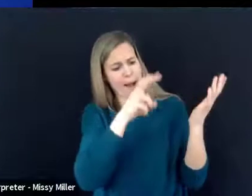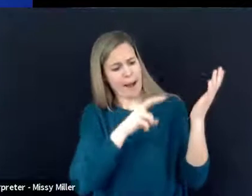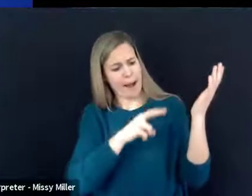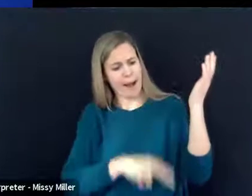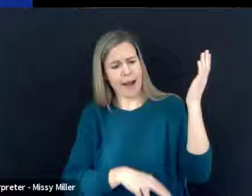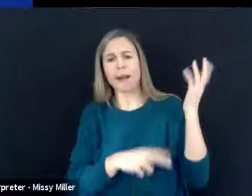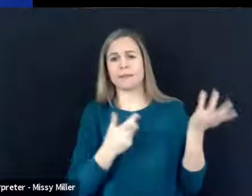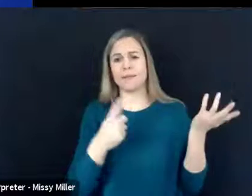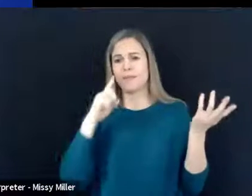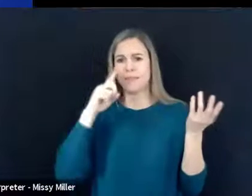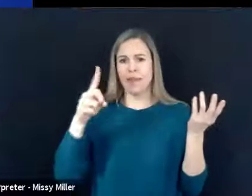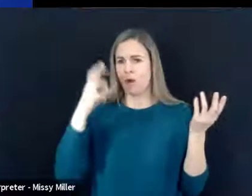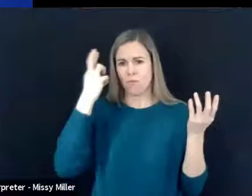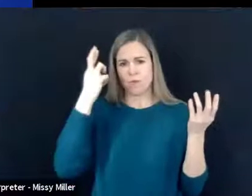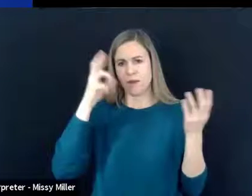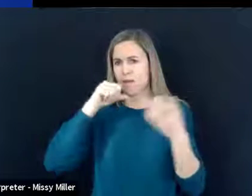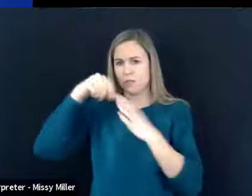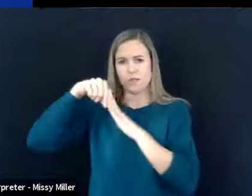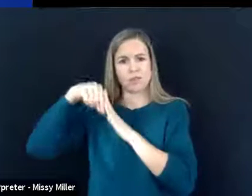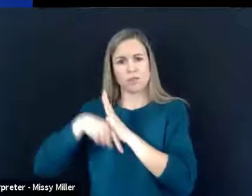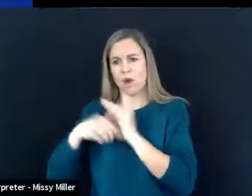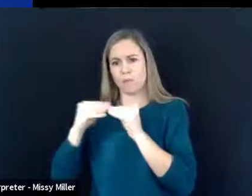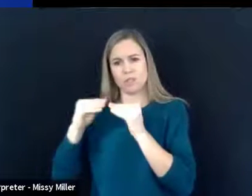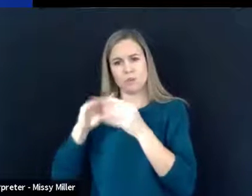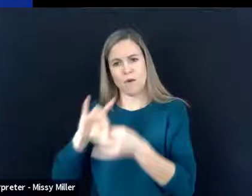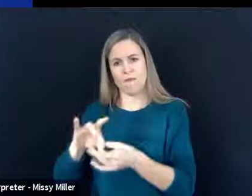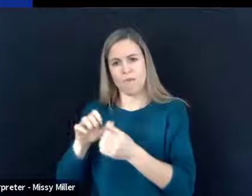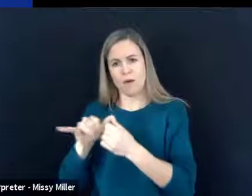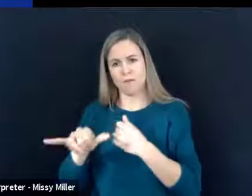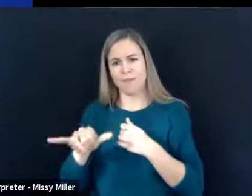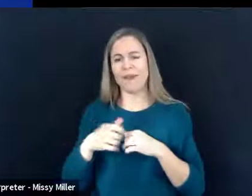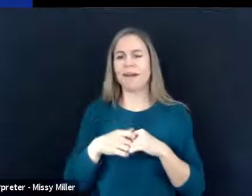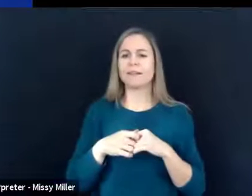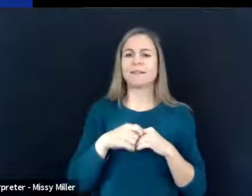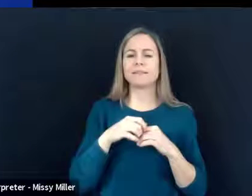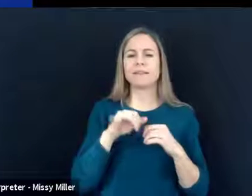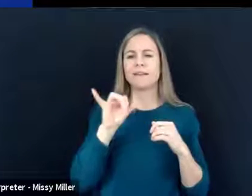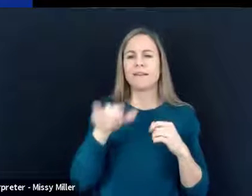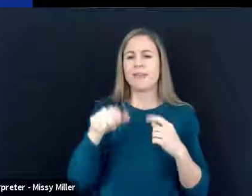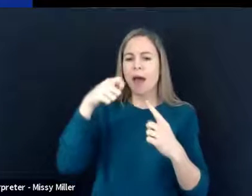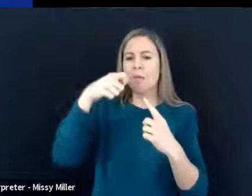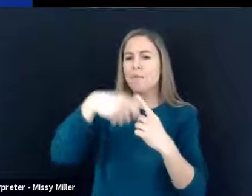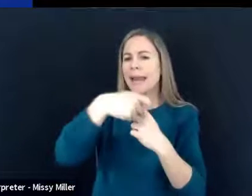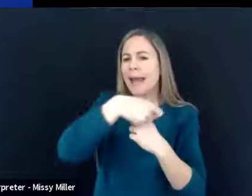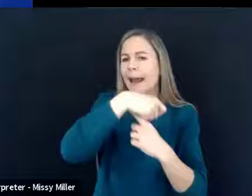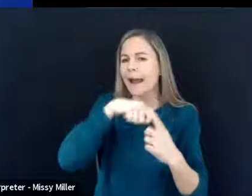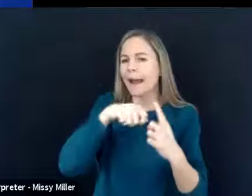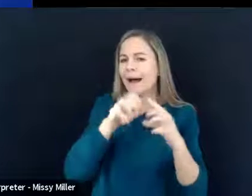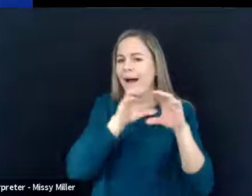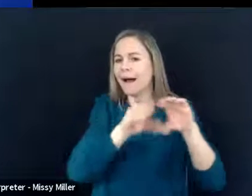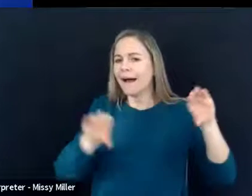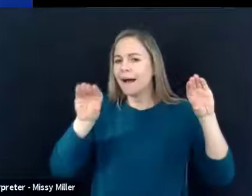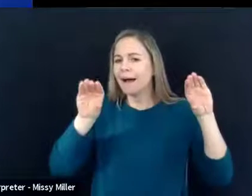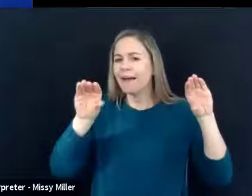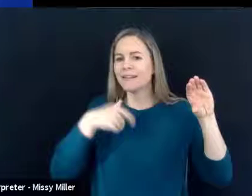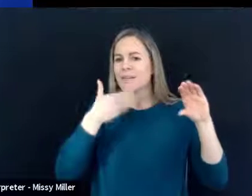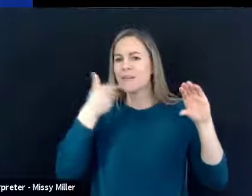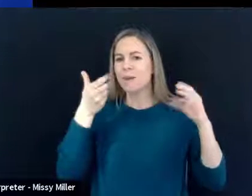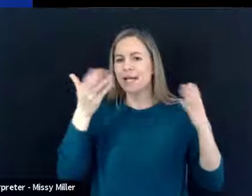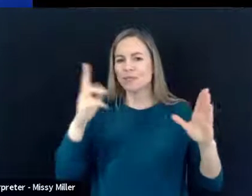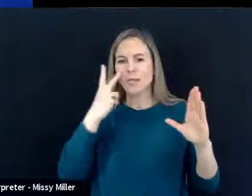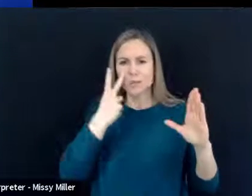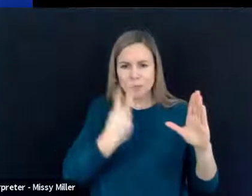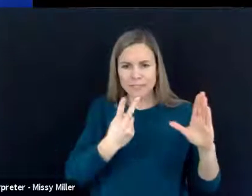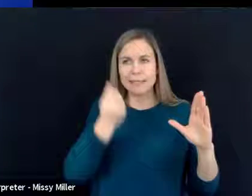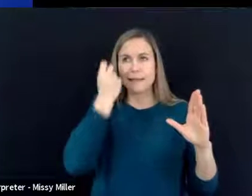And that banana, I mean, I think all of us in this profession try to send that banana. It's the best way for people to see and